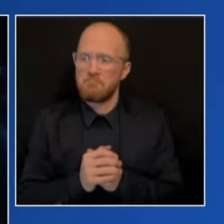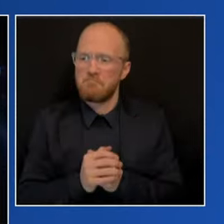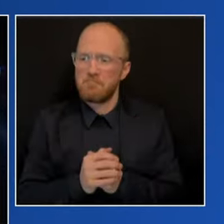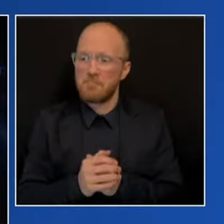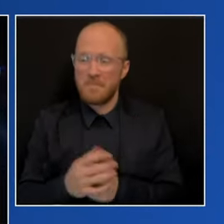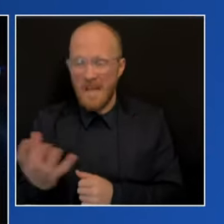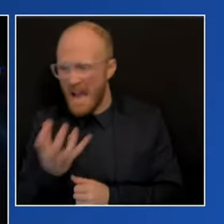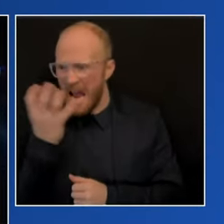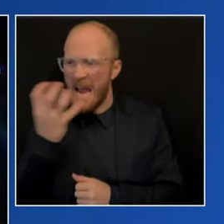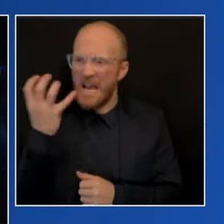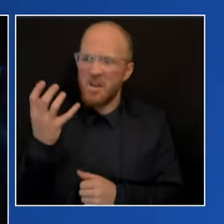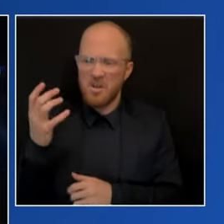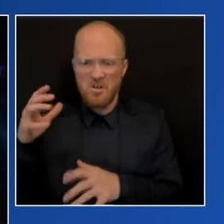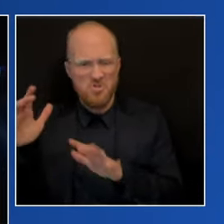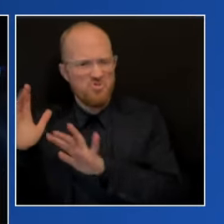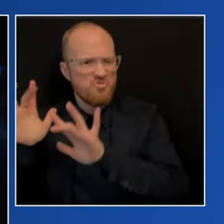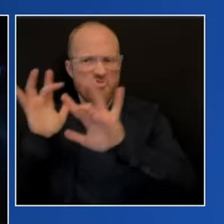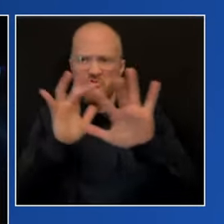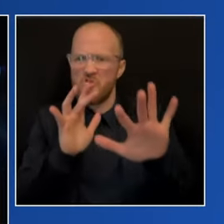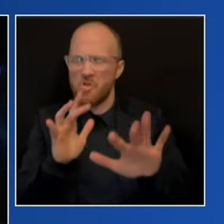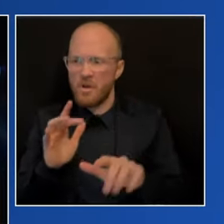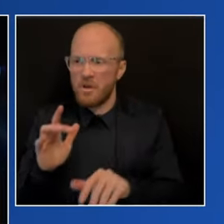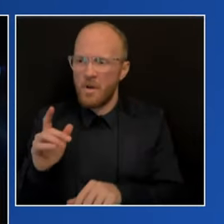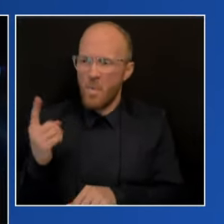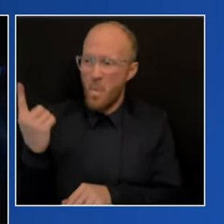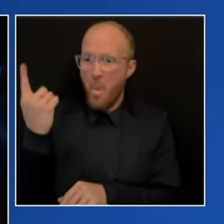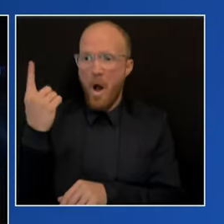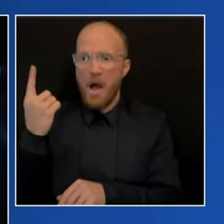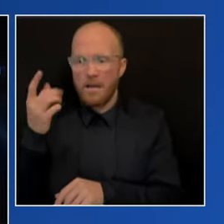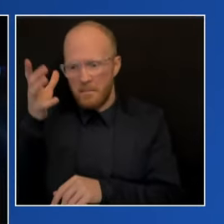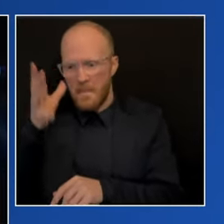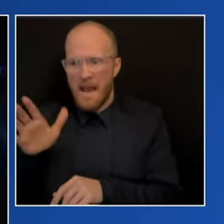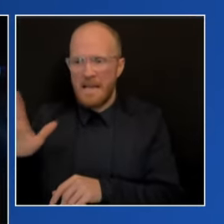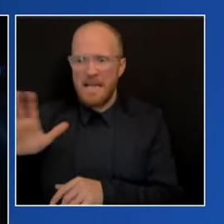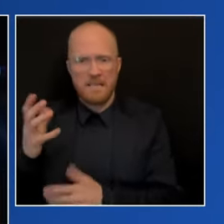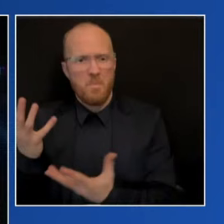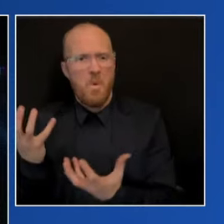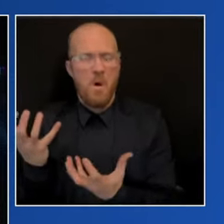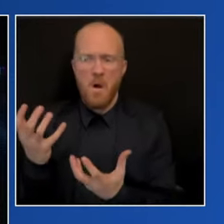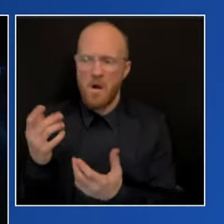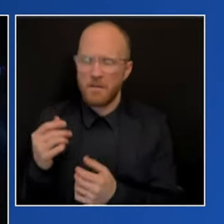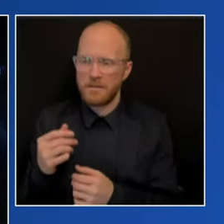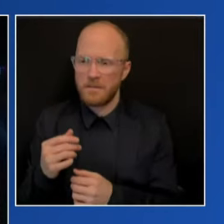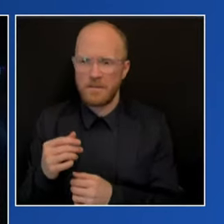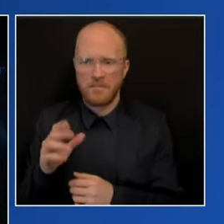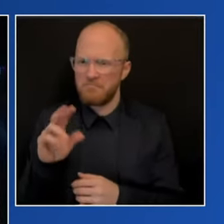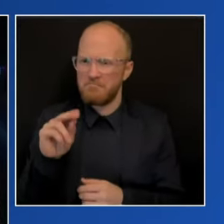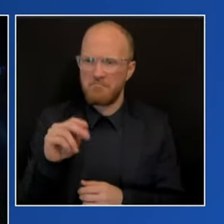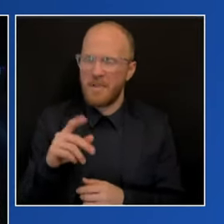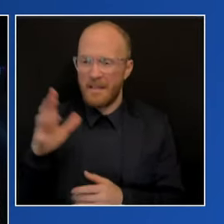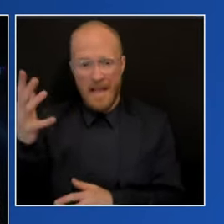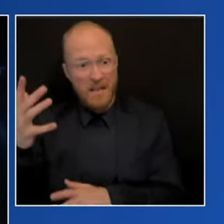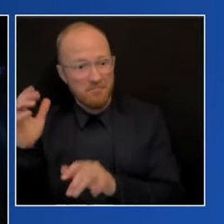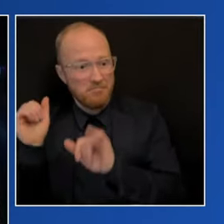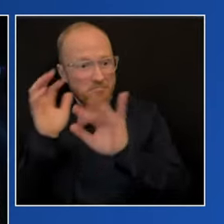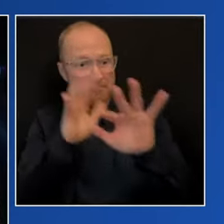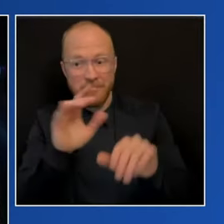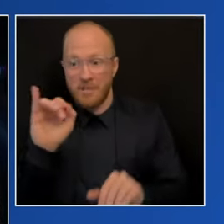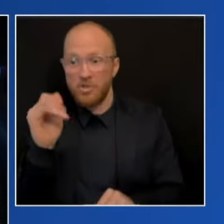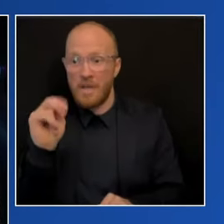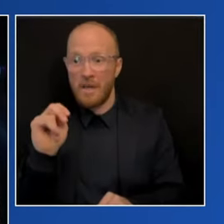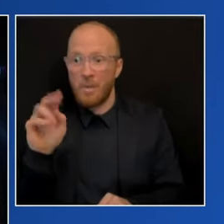or the appetites of one man. When the attack on January 6th happened, there was no doubt about the